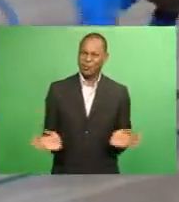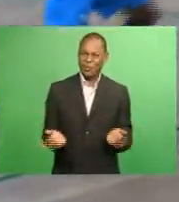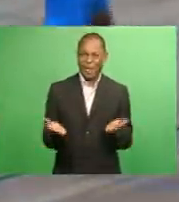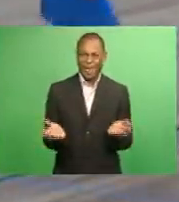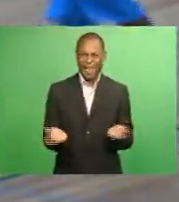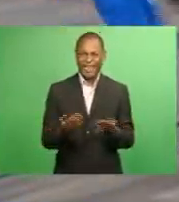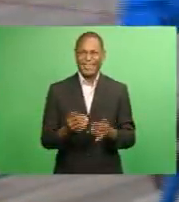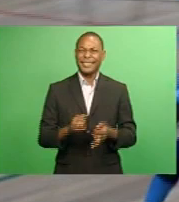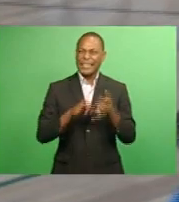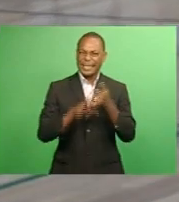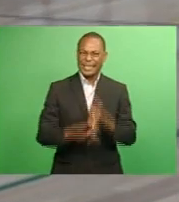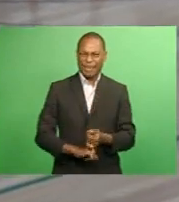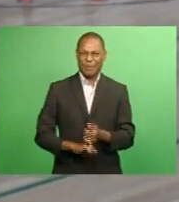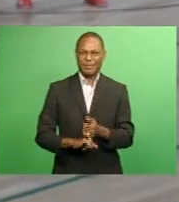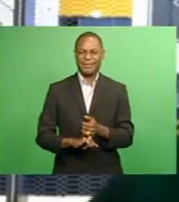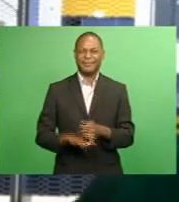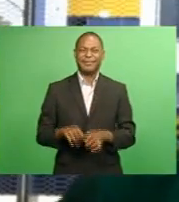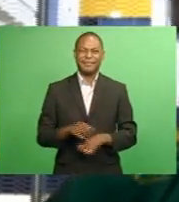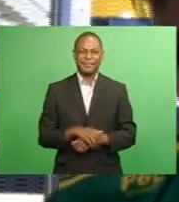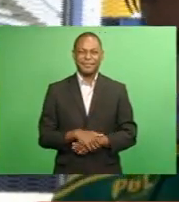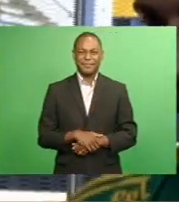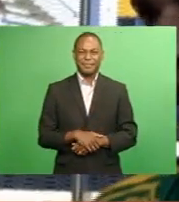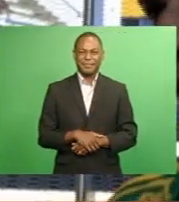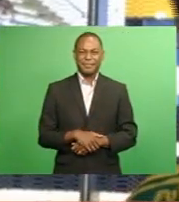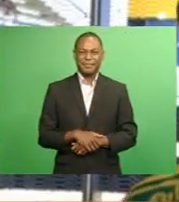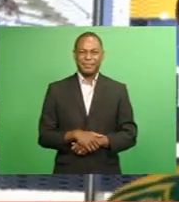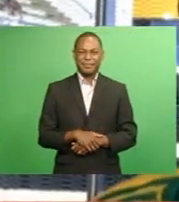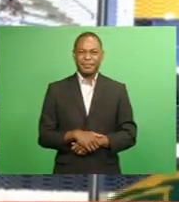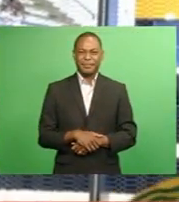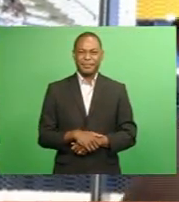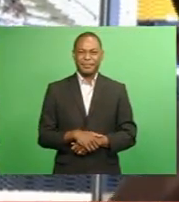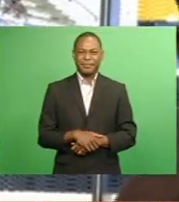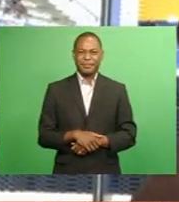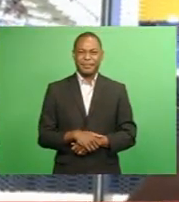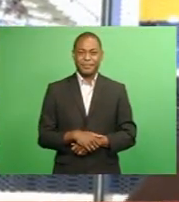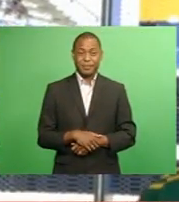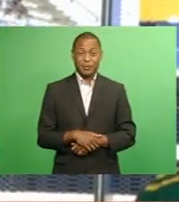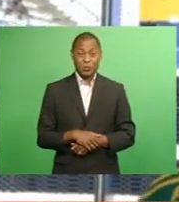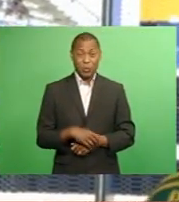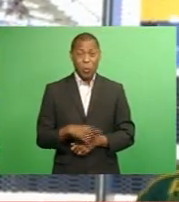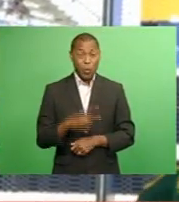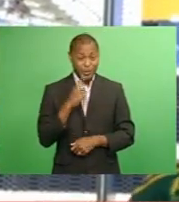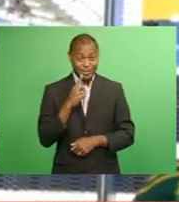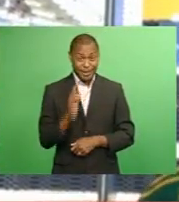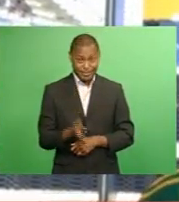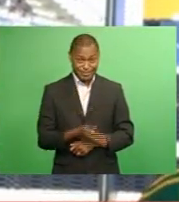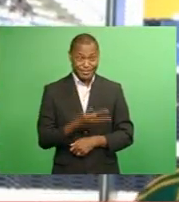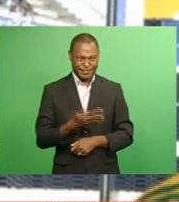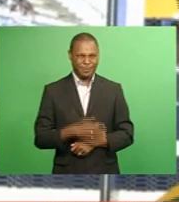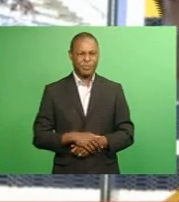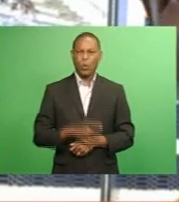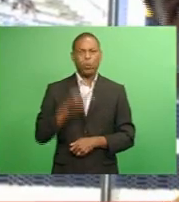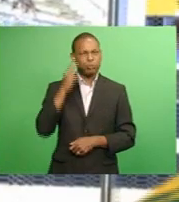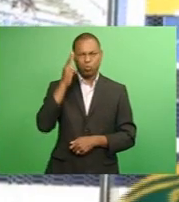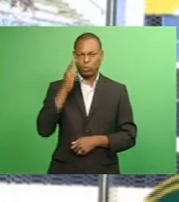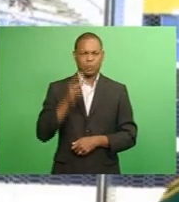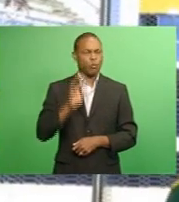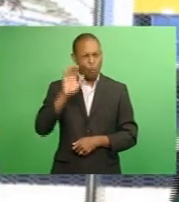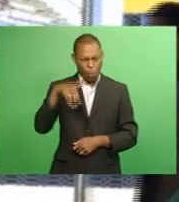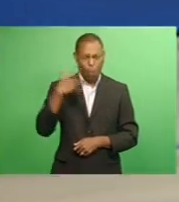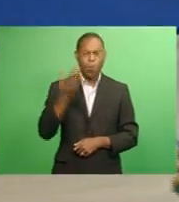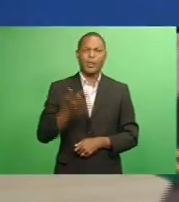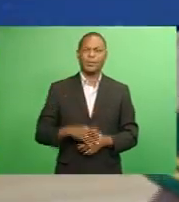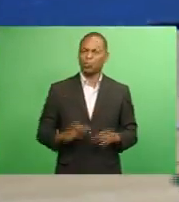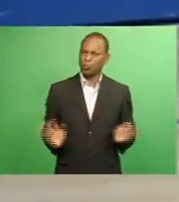Zone. It was always my dream to play in Premier League, and I'm fortunate to